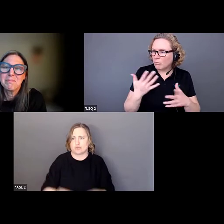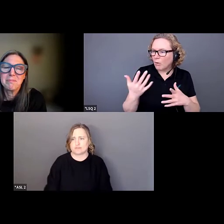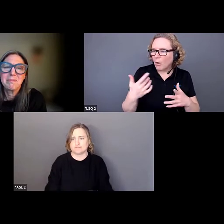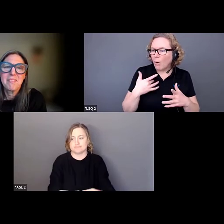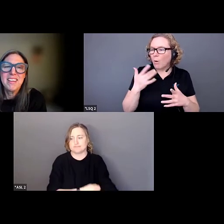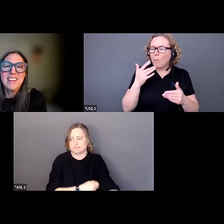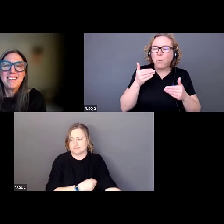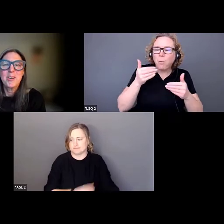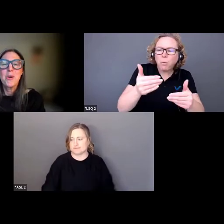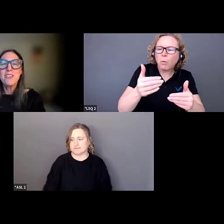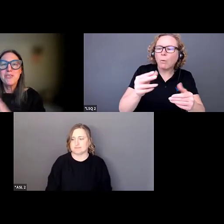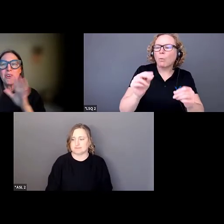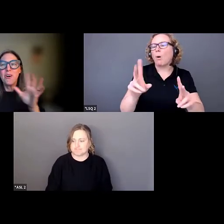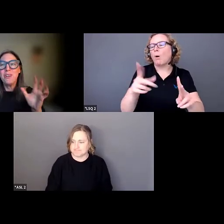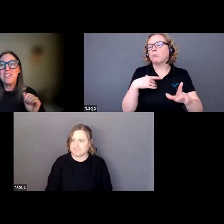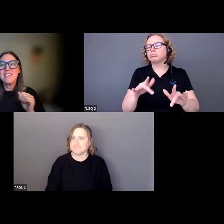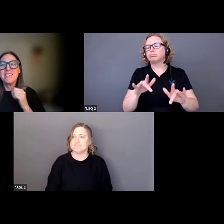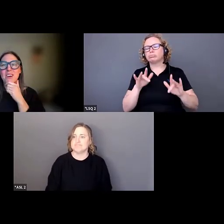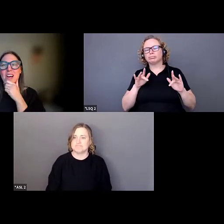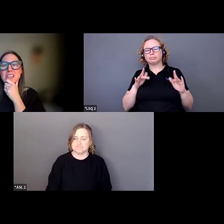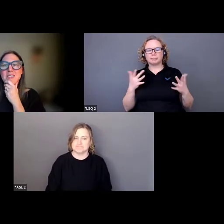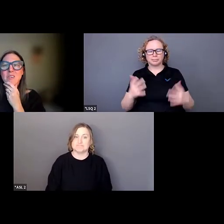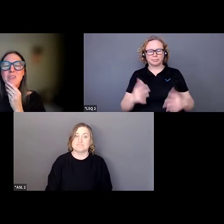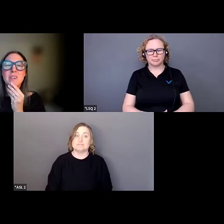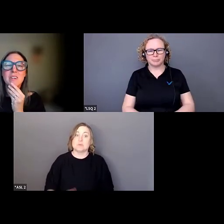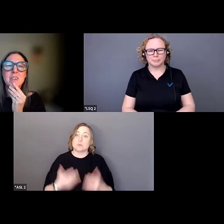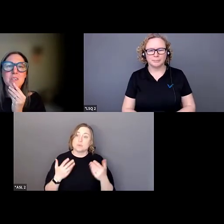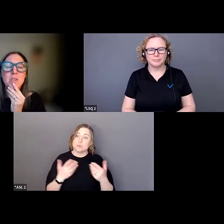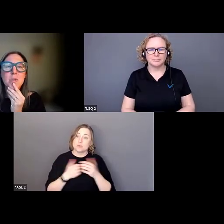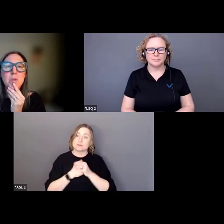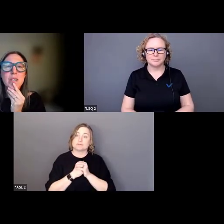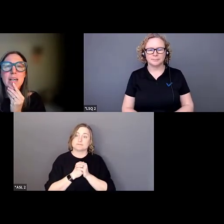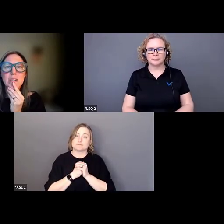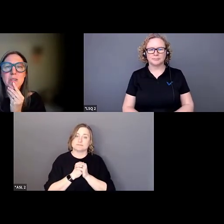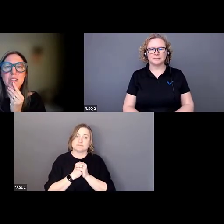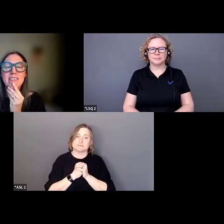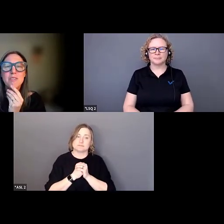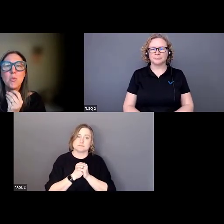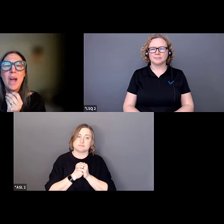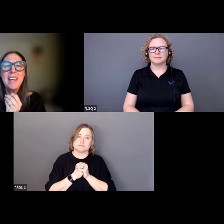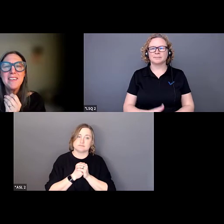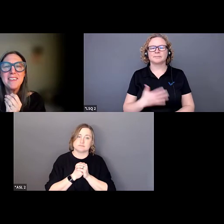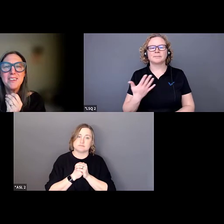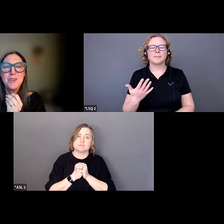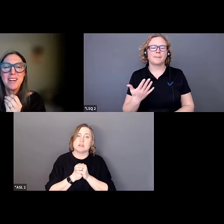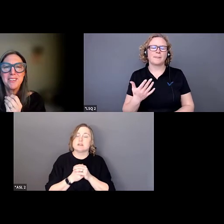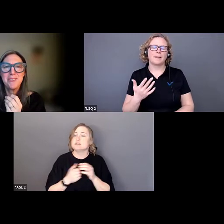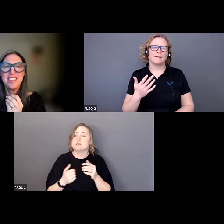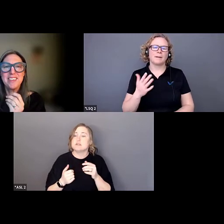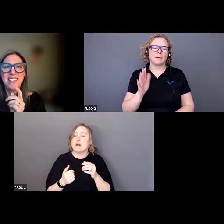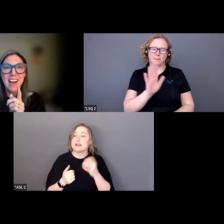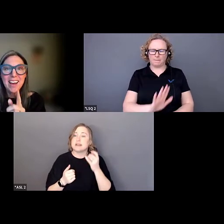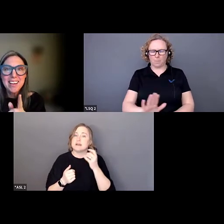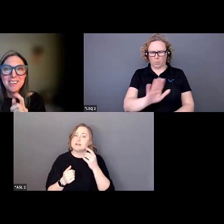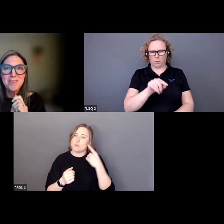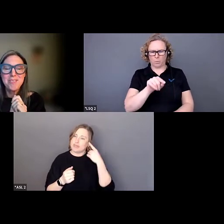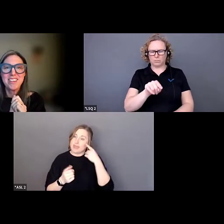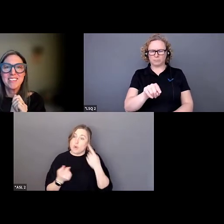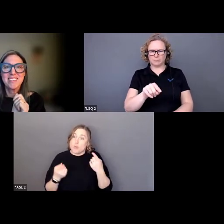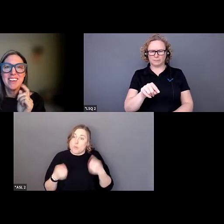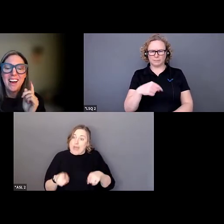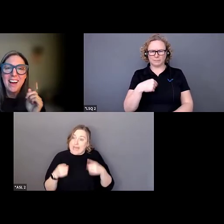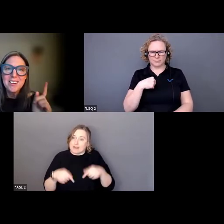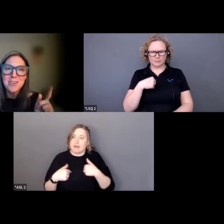So the question for all of these is not, do I do these? It's when do I do this? I